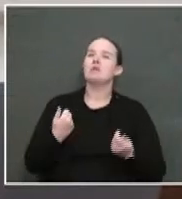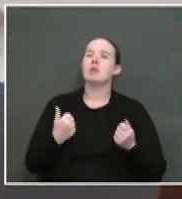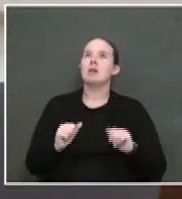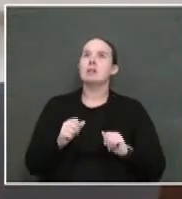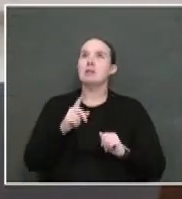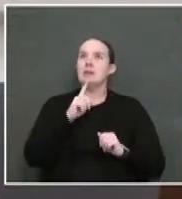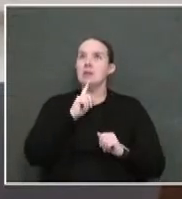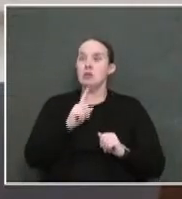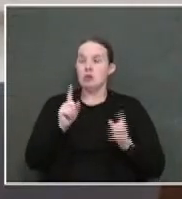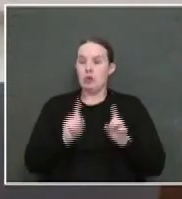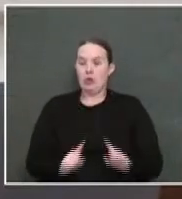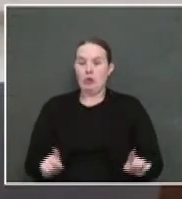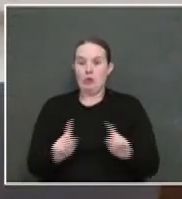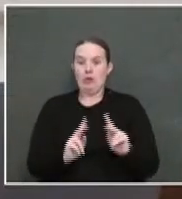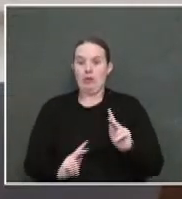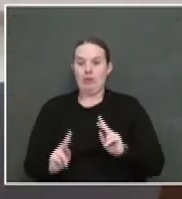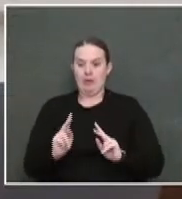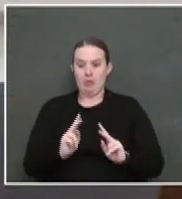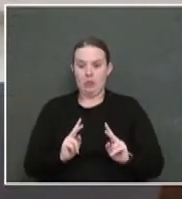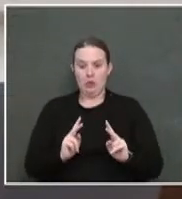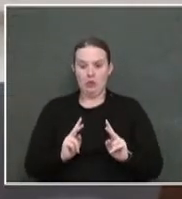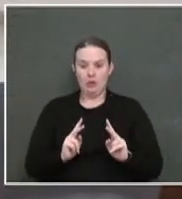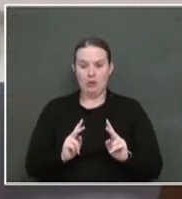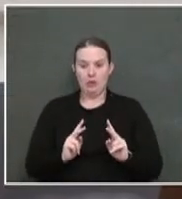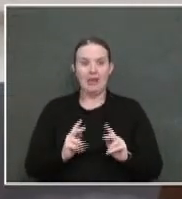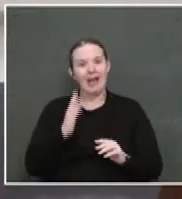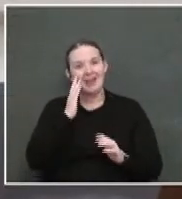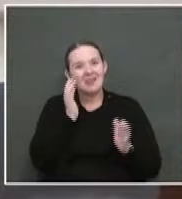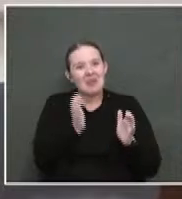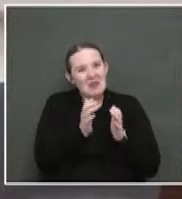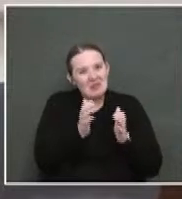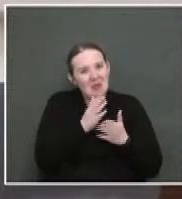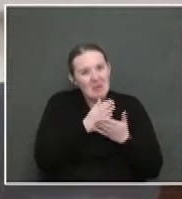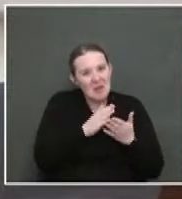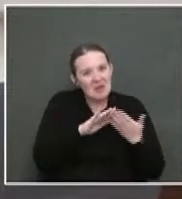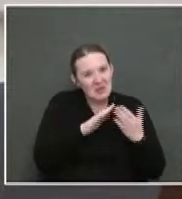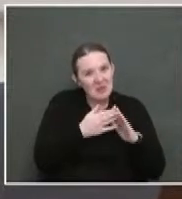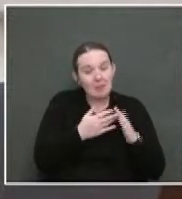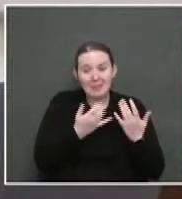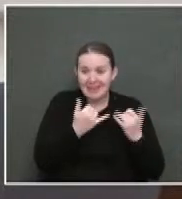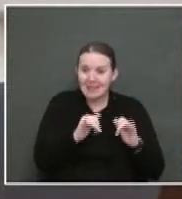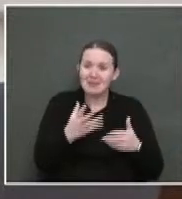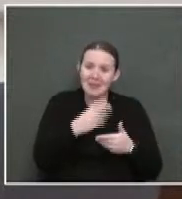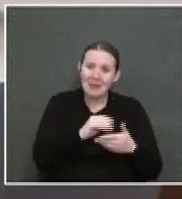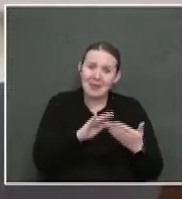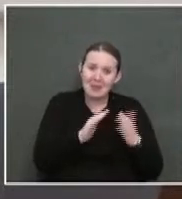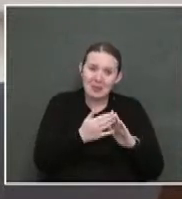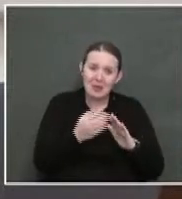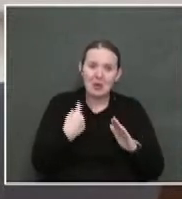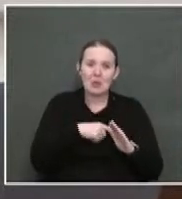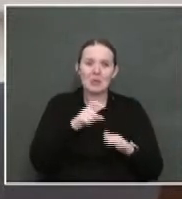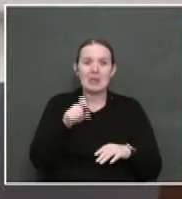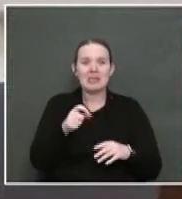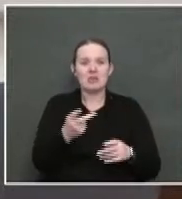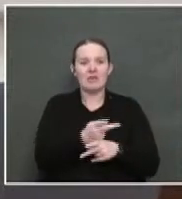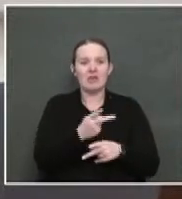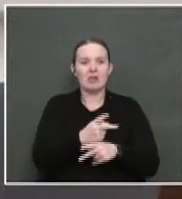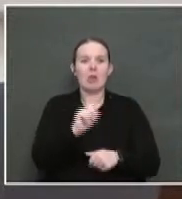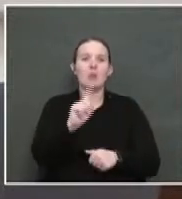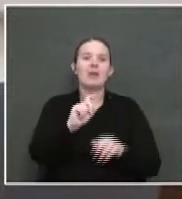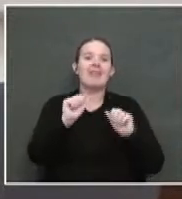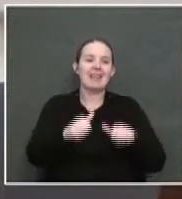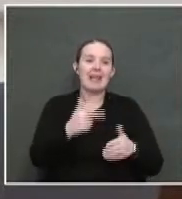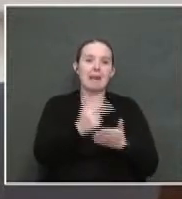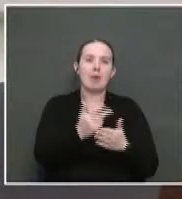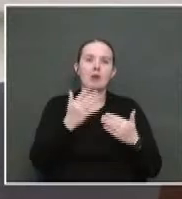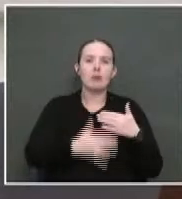make sure that these folks are, they are a small part of our community, but they're still a part of our community as well, so that we're just figuring out long-term parking solutions for them.